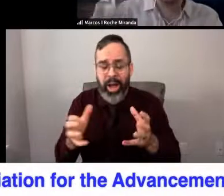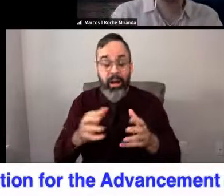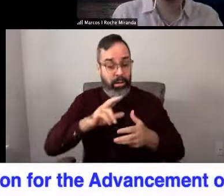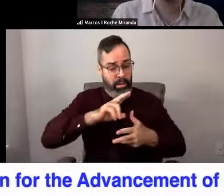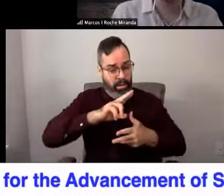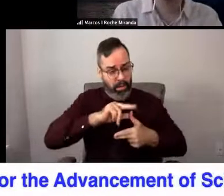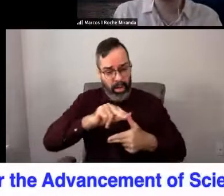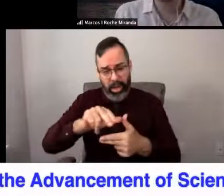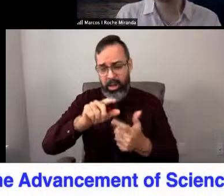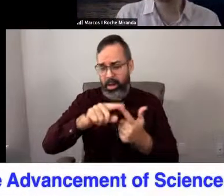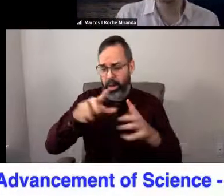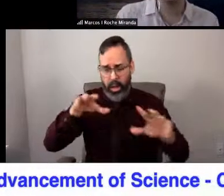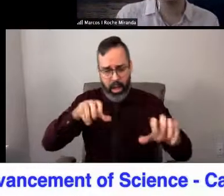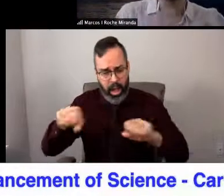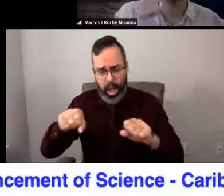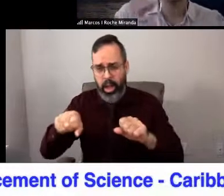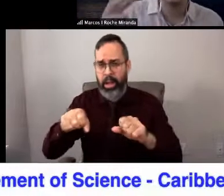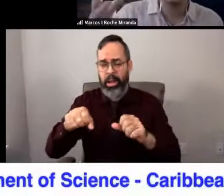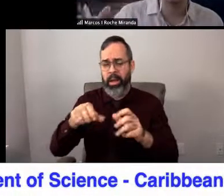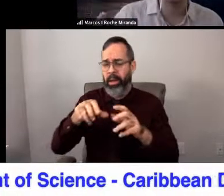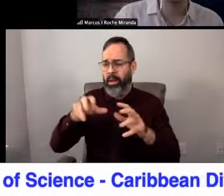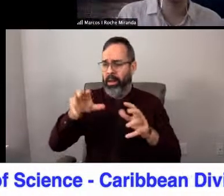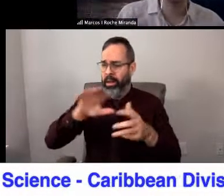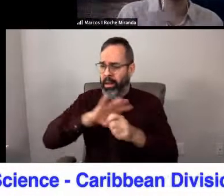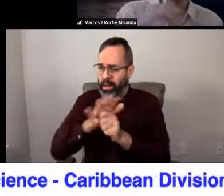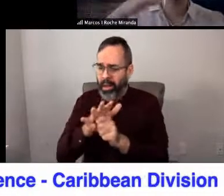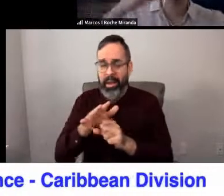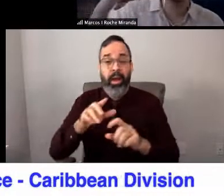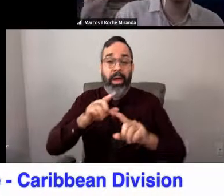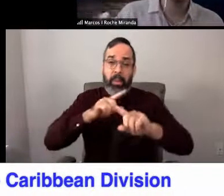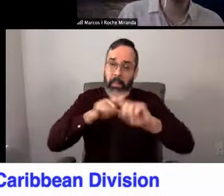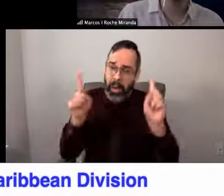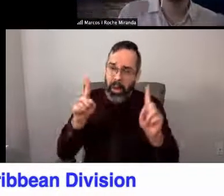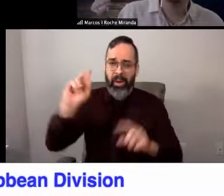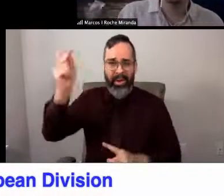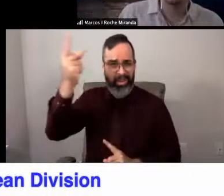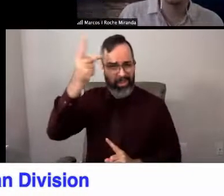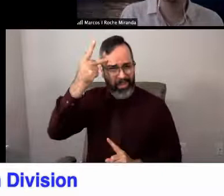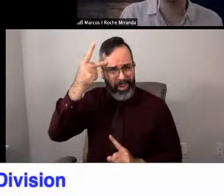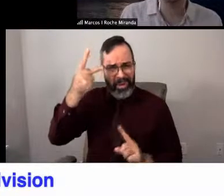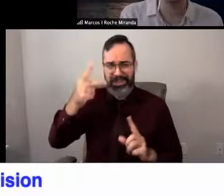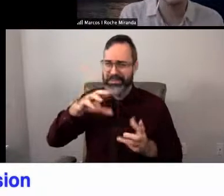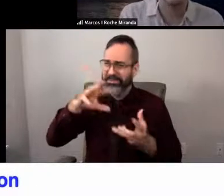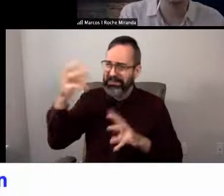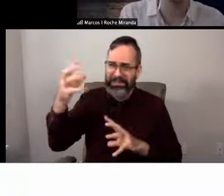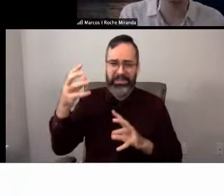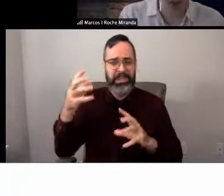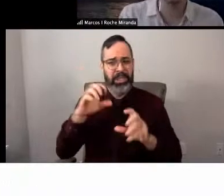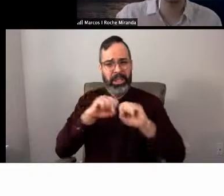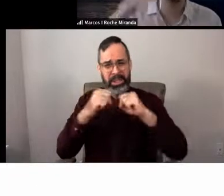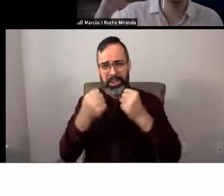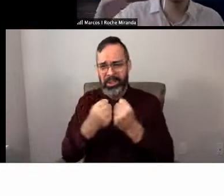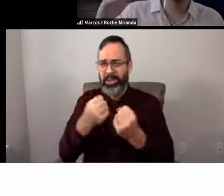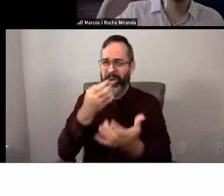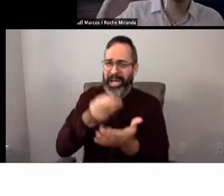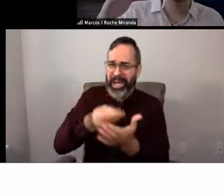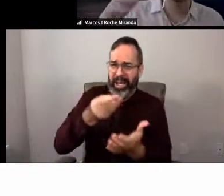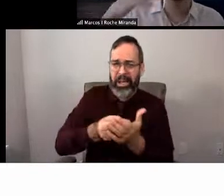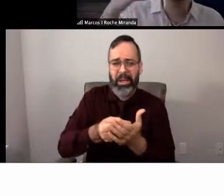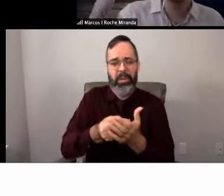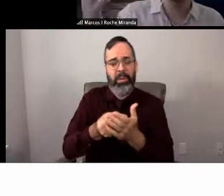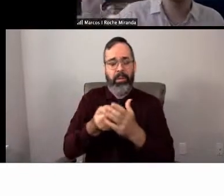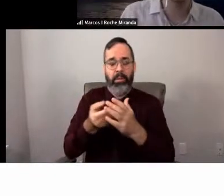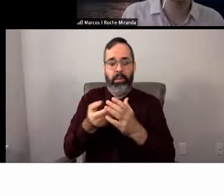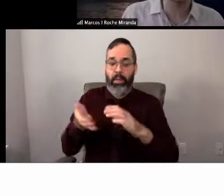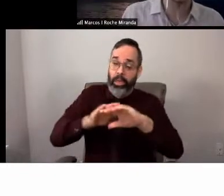the earthquakes, but the political disaster, the political environment, the social economic circumstances, they all amount to ataque de